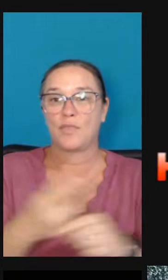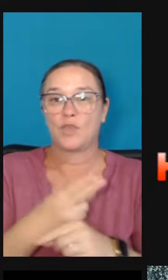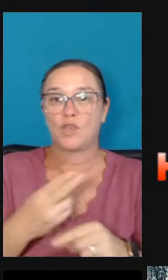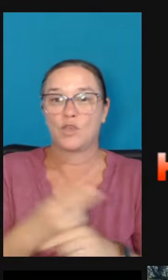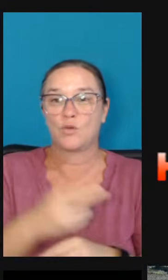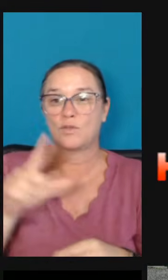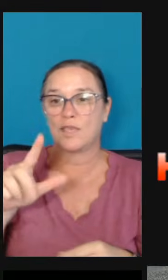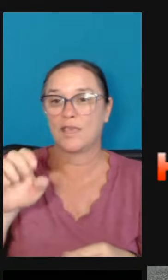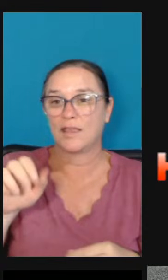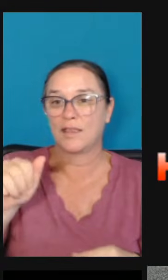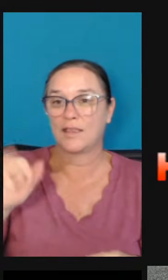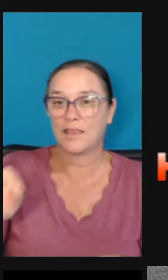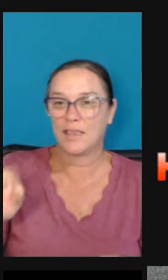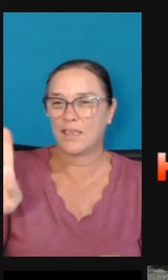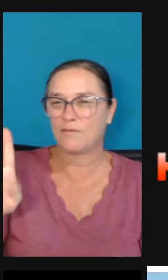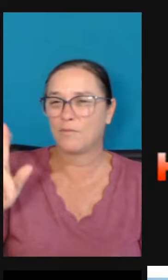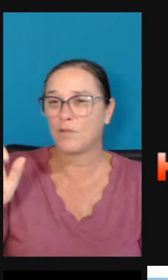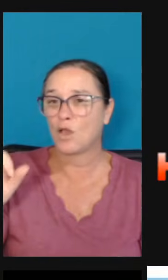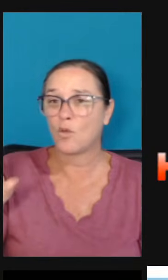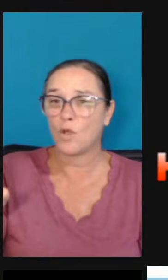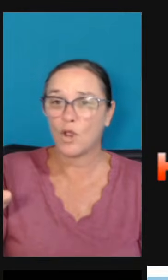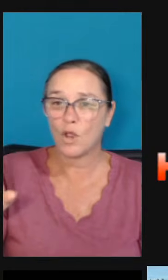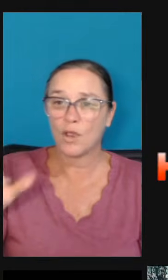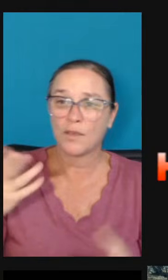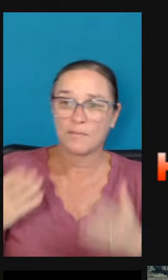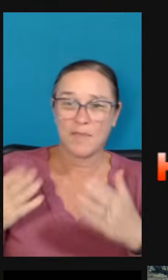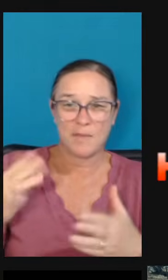blower, perhaps. Maybe they are blowing it away, but